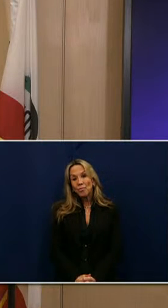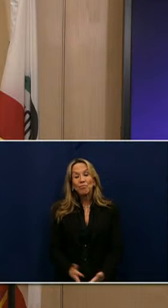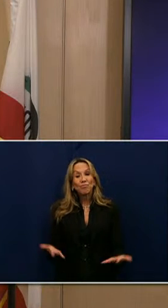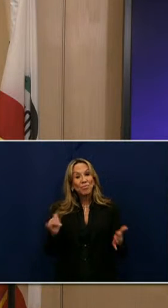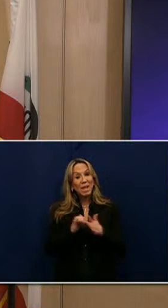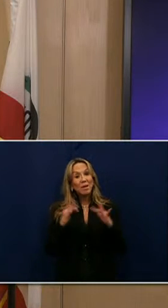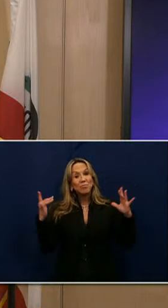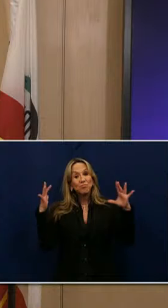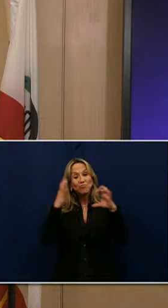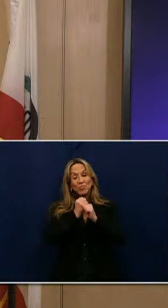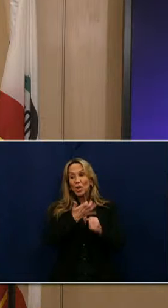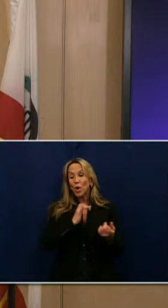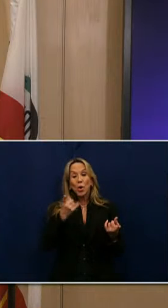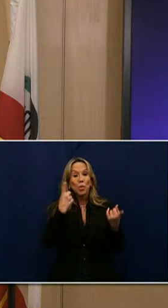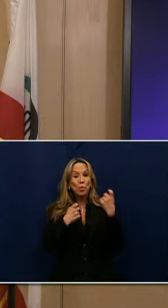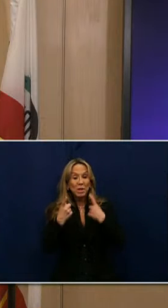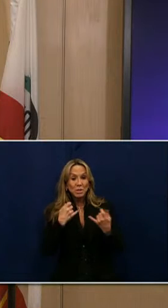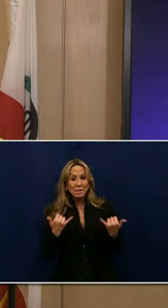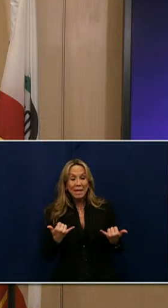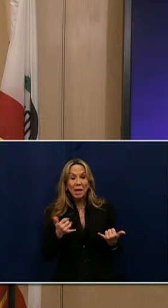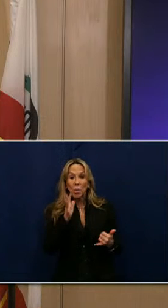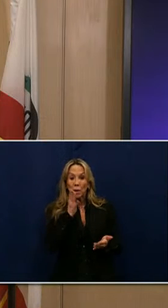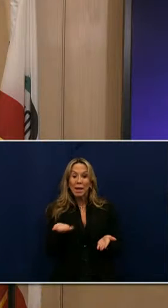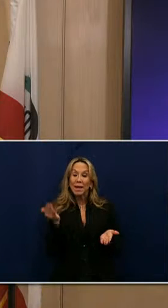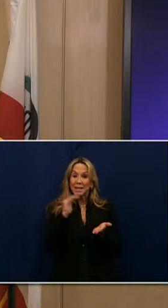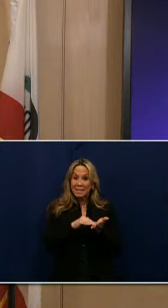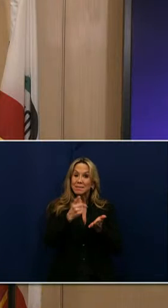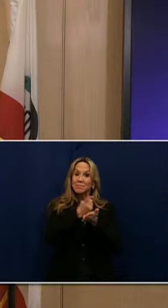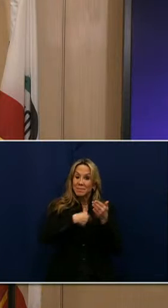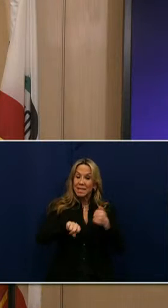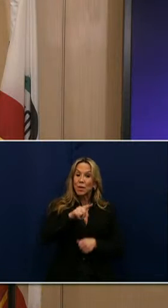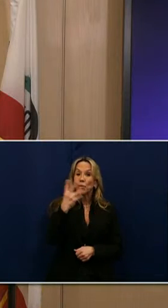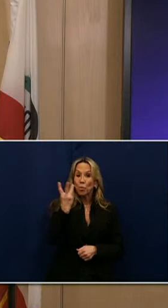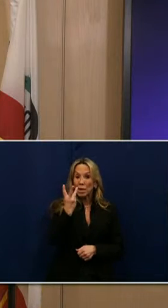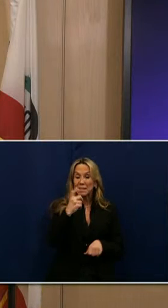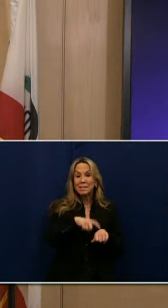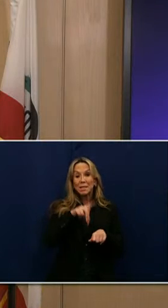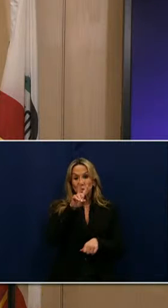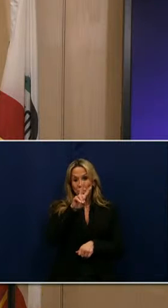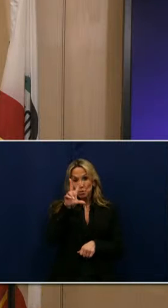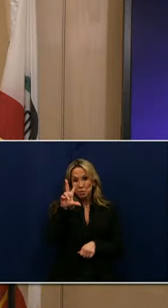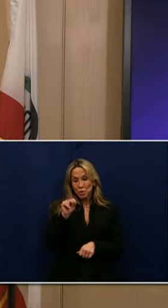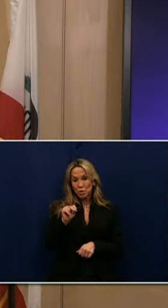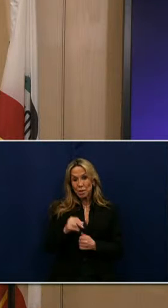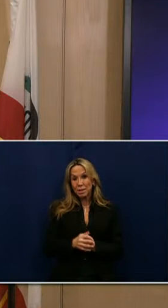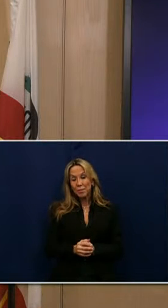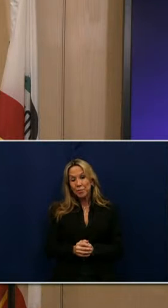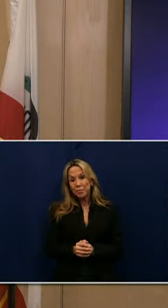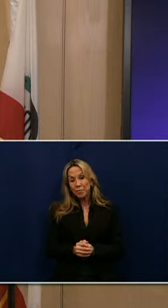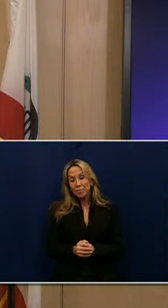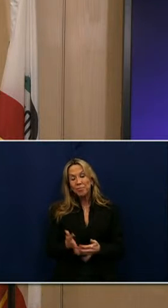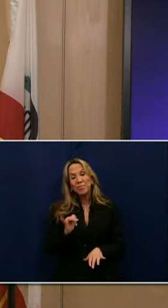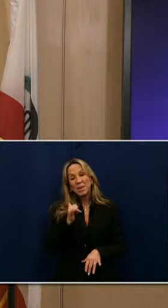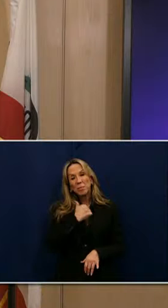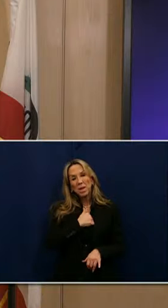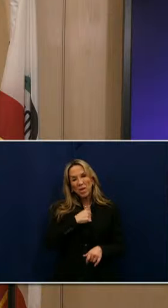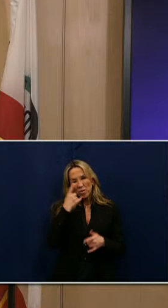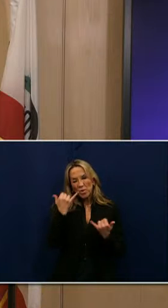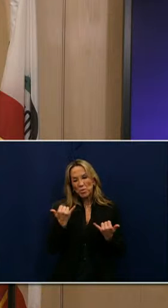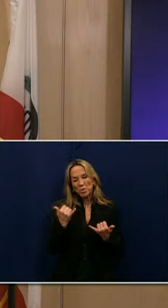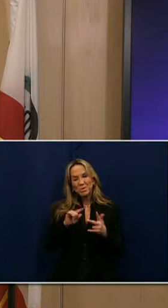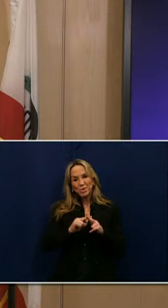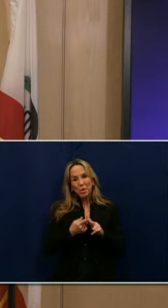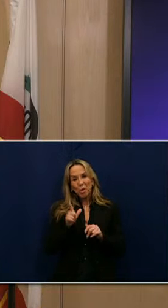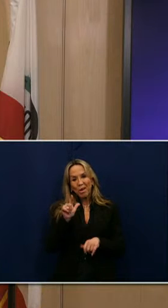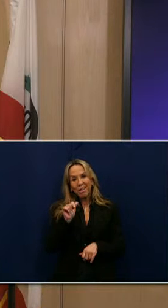Well, that concludes our questions for today. We will be back here next Wednesday at 2:30. Again, we apologize for the lateness of the